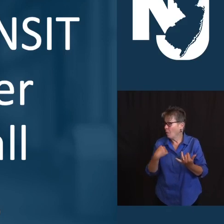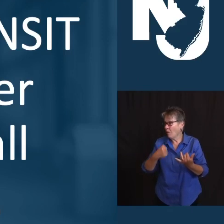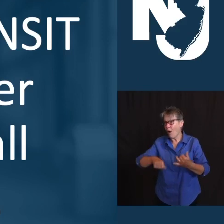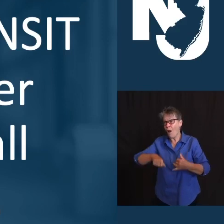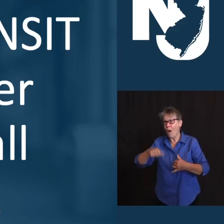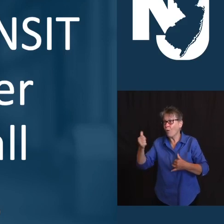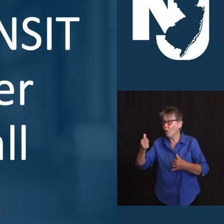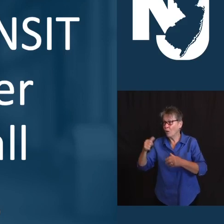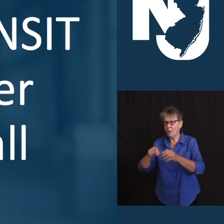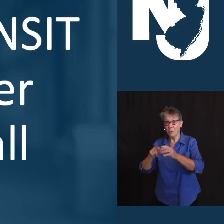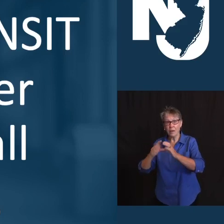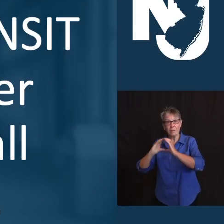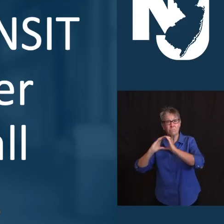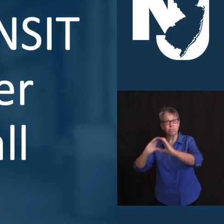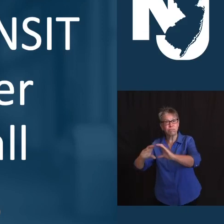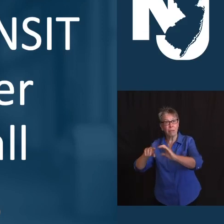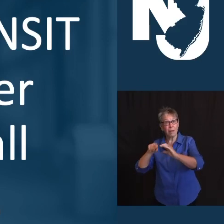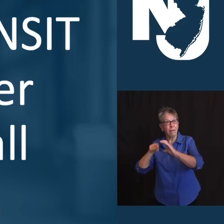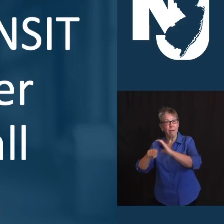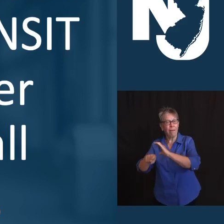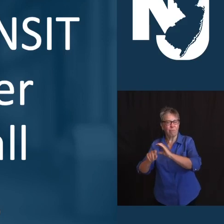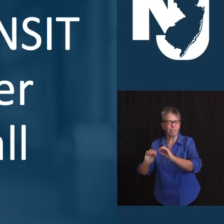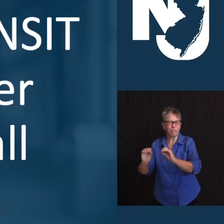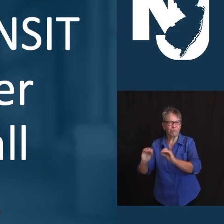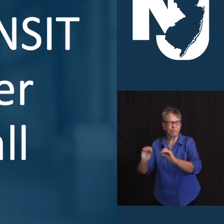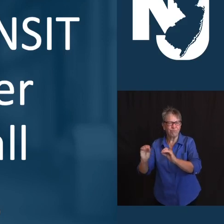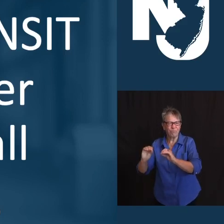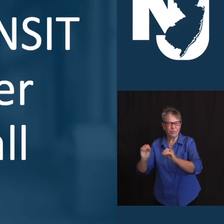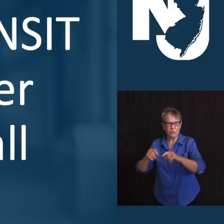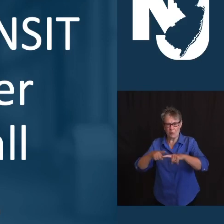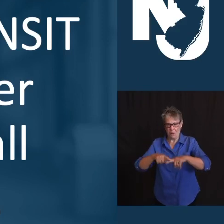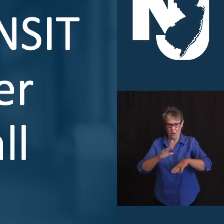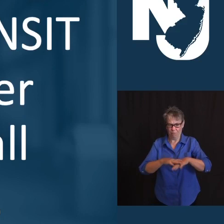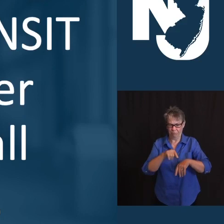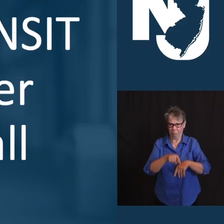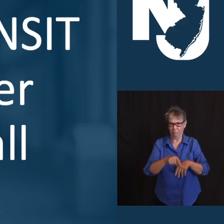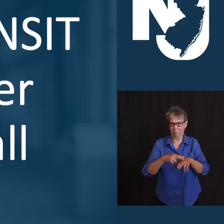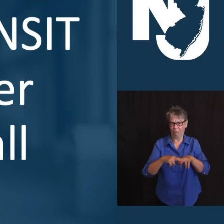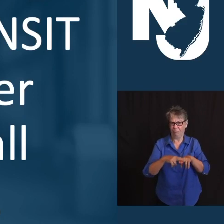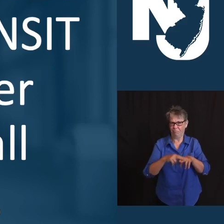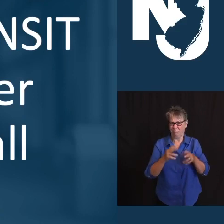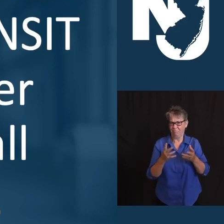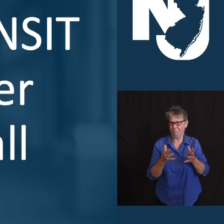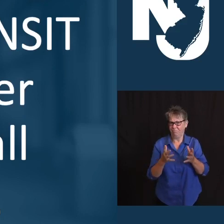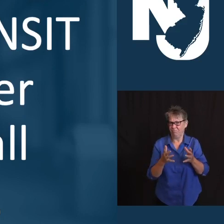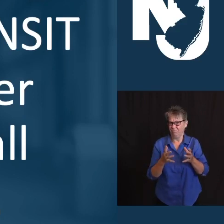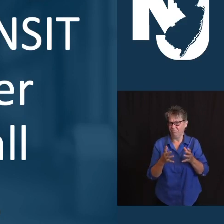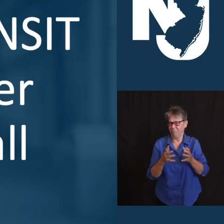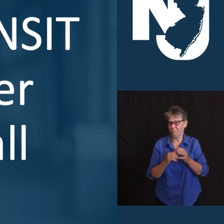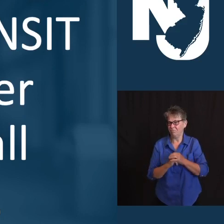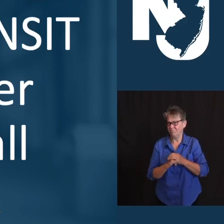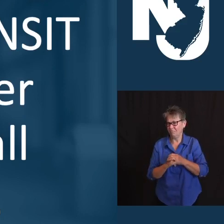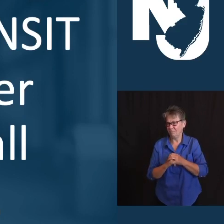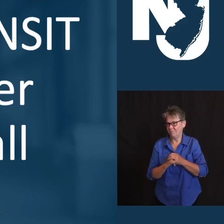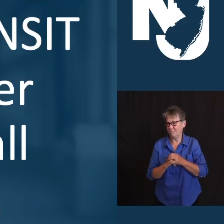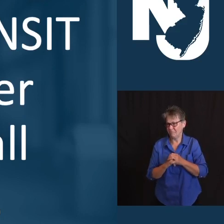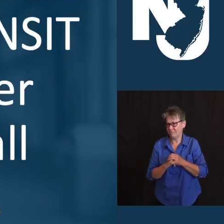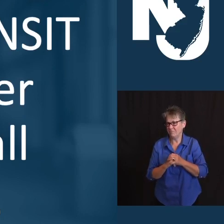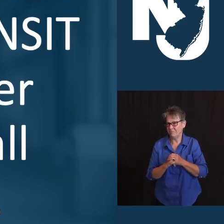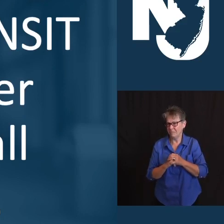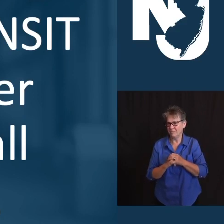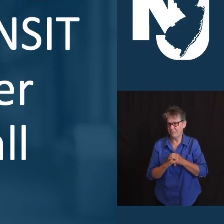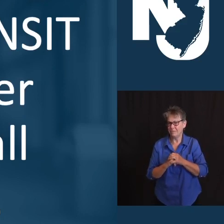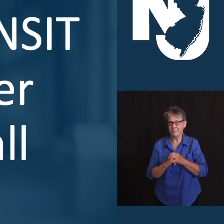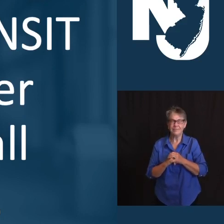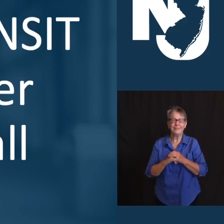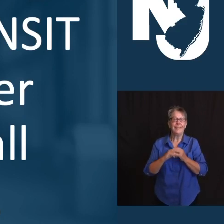need the Gateway project to be fast-tracked. The Portal North Bridge, we've got in that space, and that's a huge